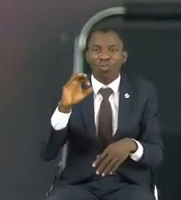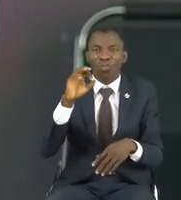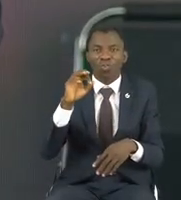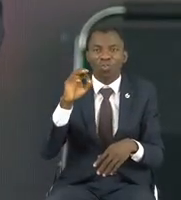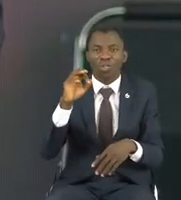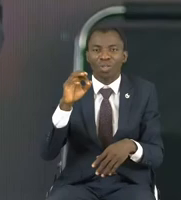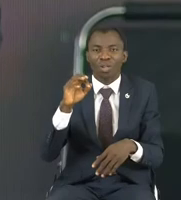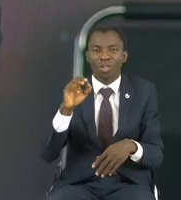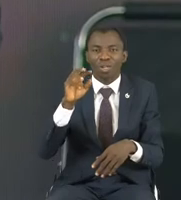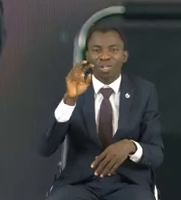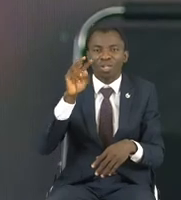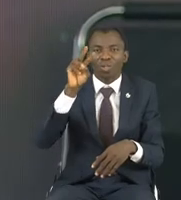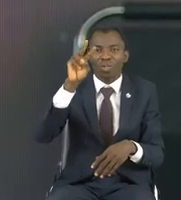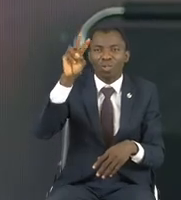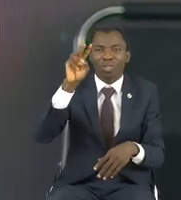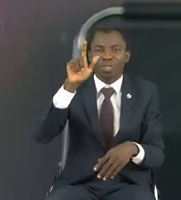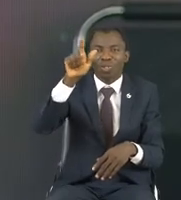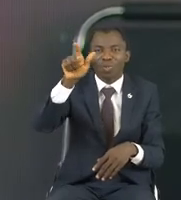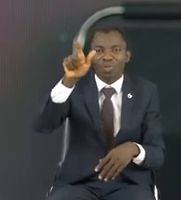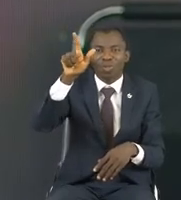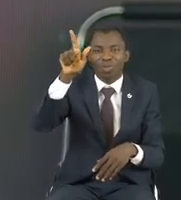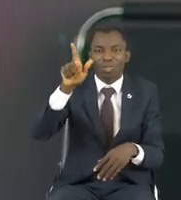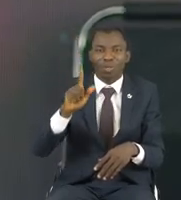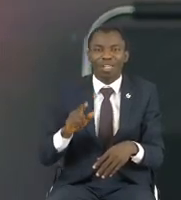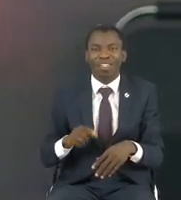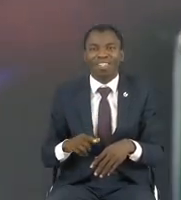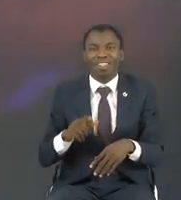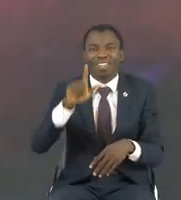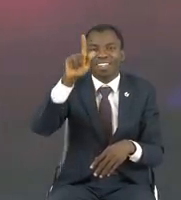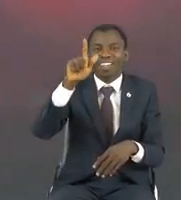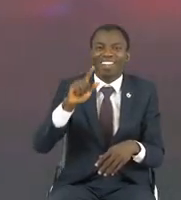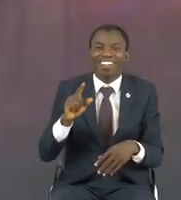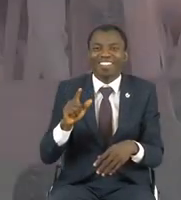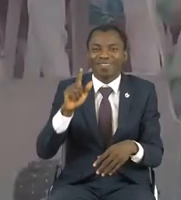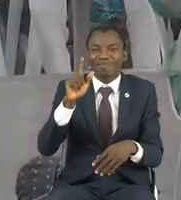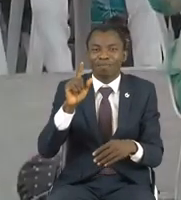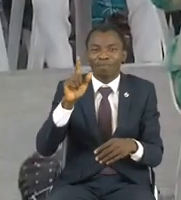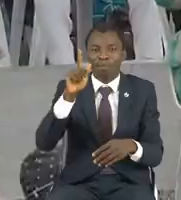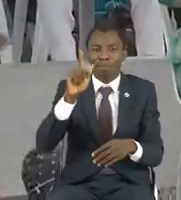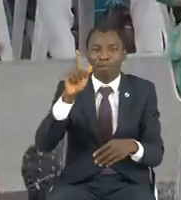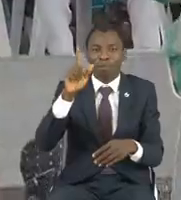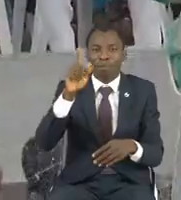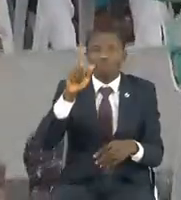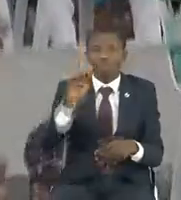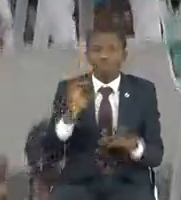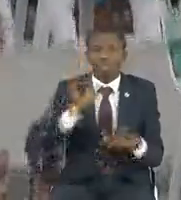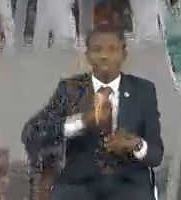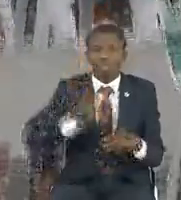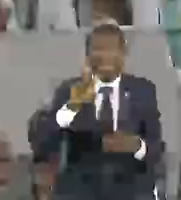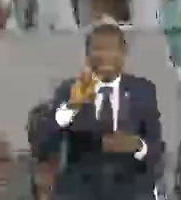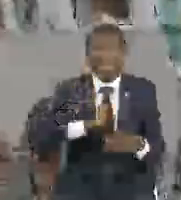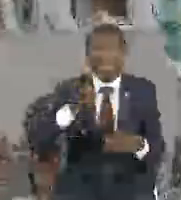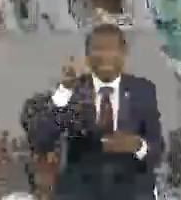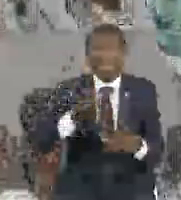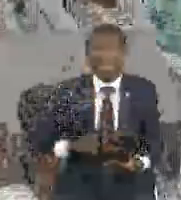20, what now? Don't worry, I'm a mathematician, I'll get it out. You see, I was born again